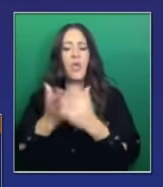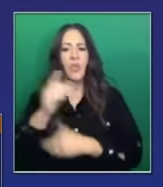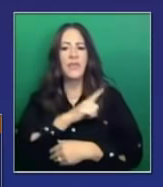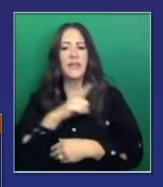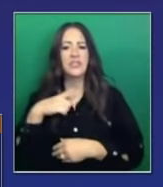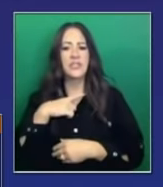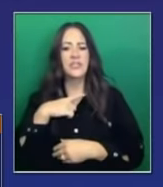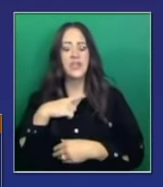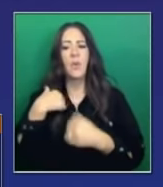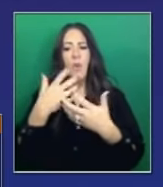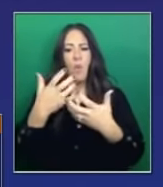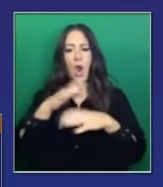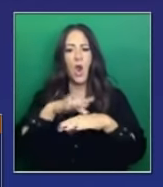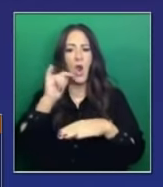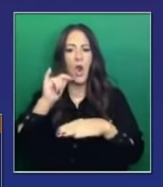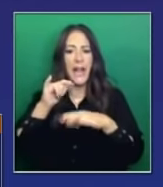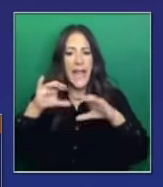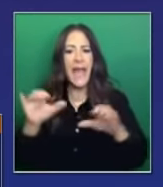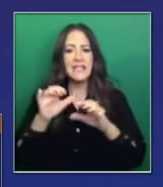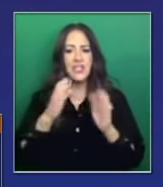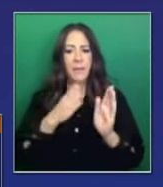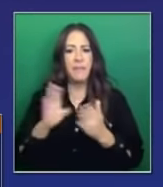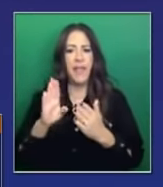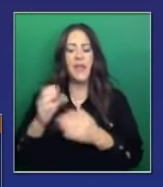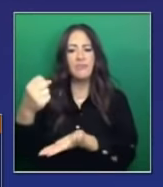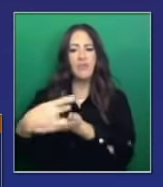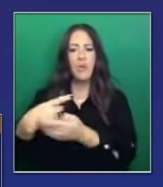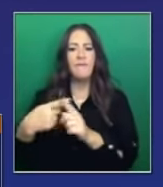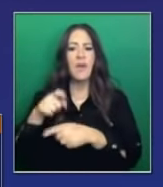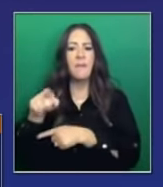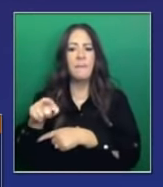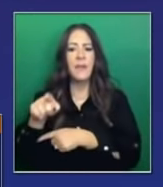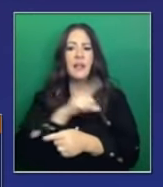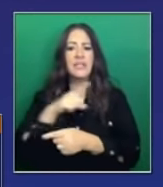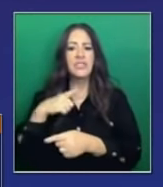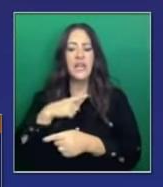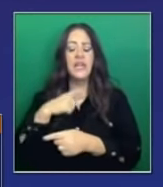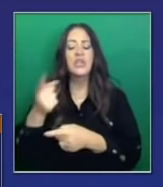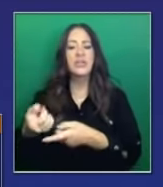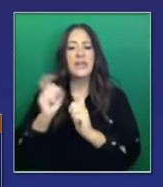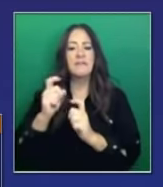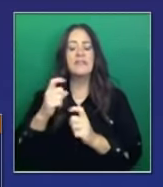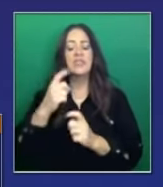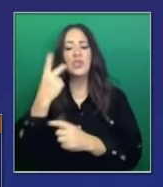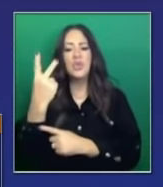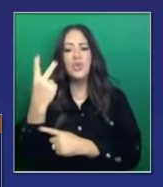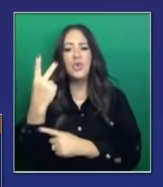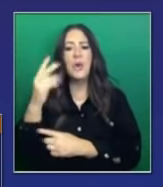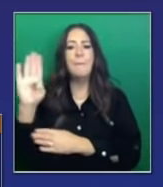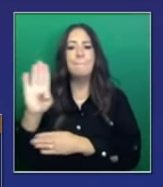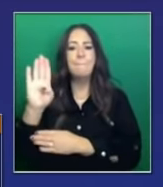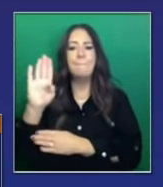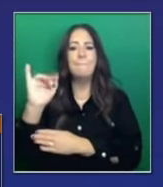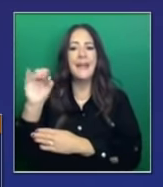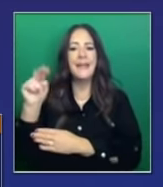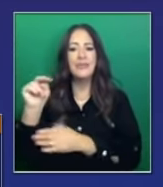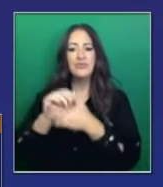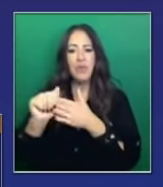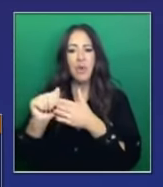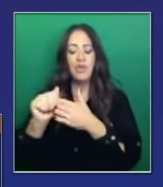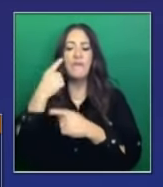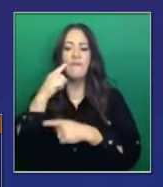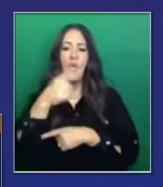legislative plan to provide an additional $2 billion of support to the schools. particularly those schools that wish to open